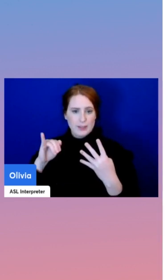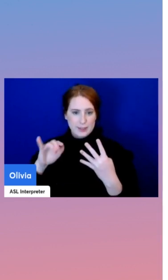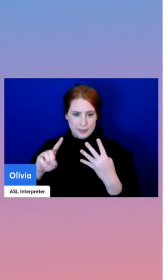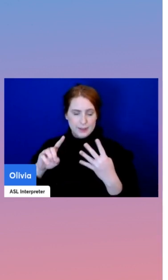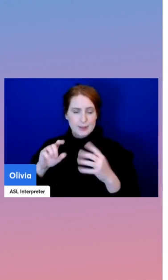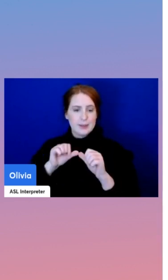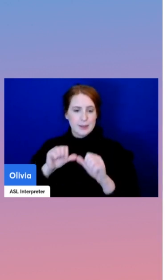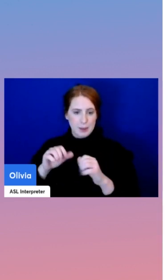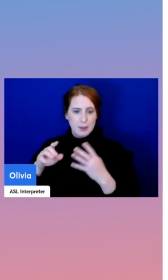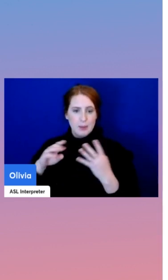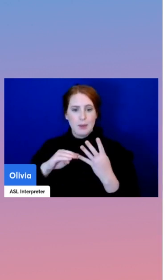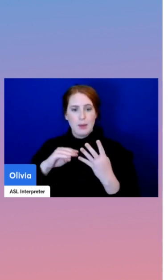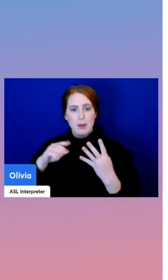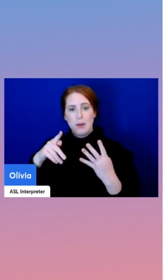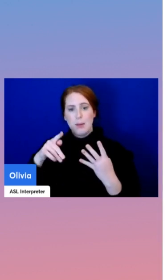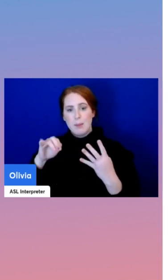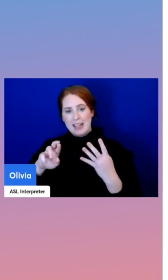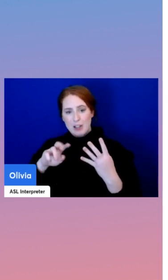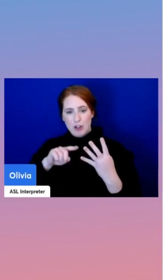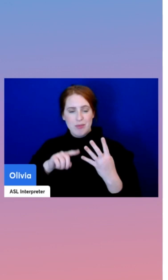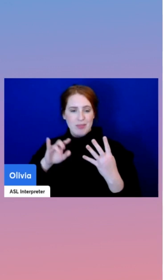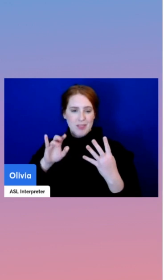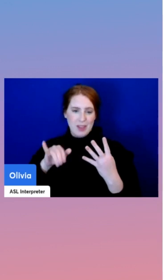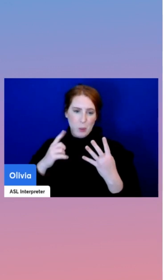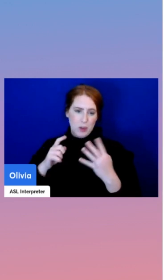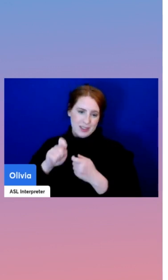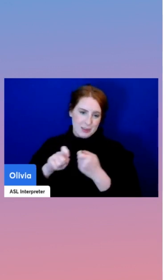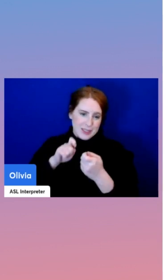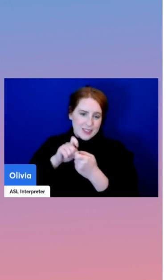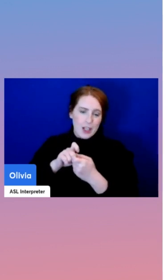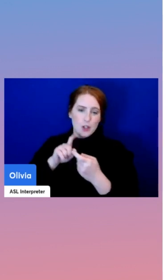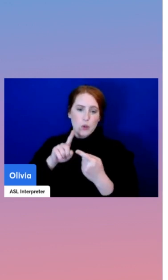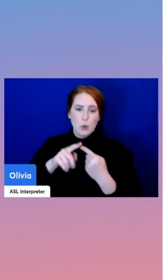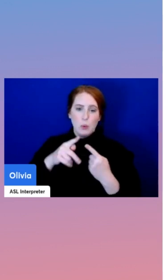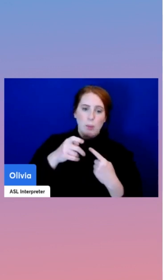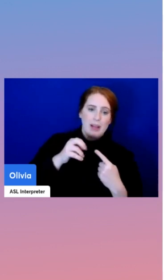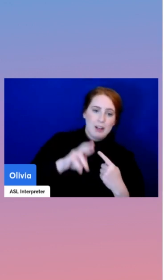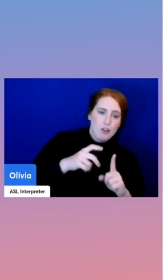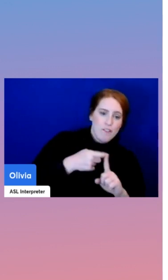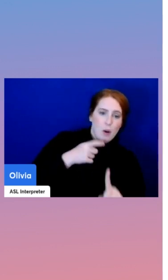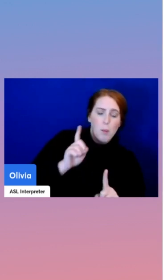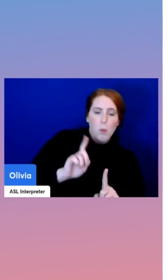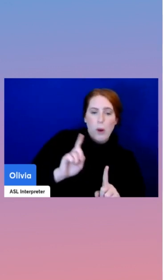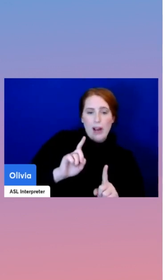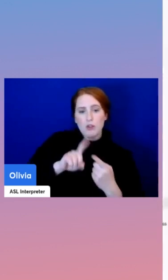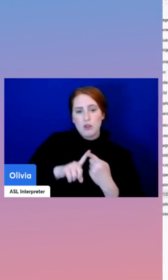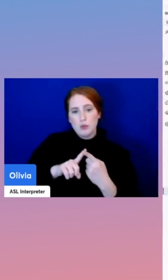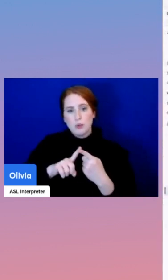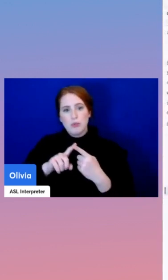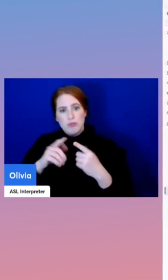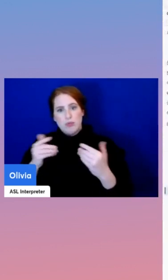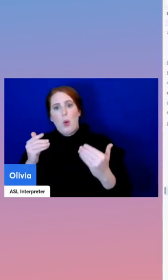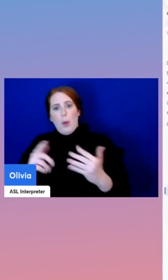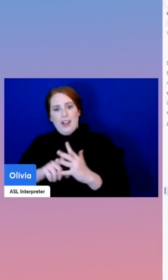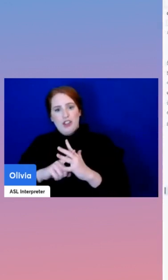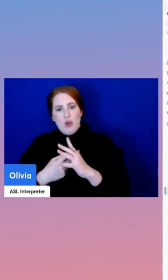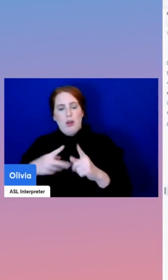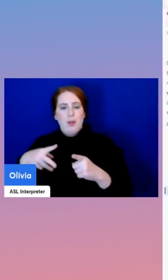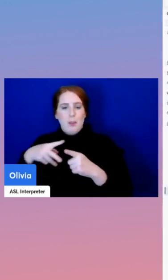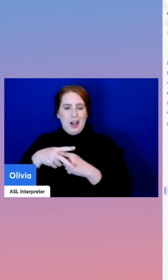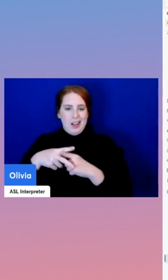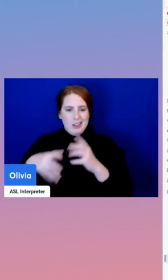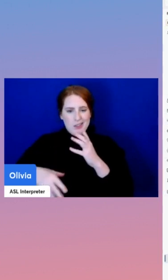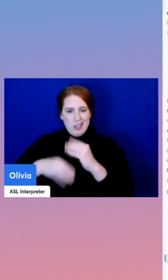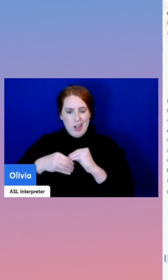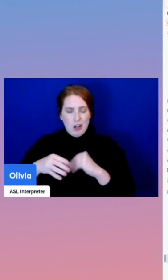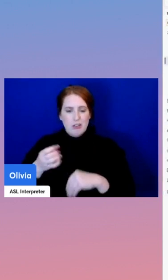and the Packer config dir, which specifies to Packer from where to initialize the plugins, right? So that's pretty much